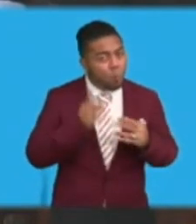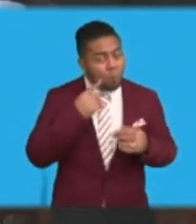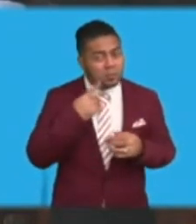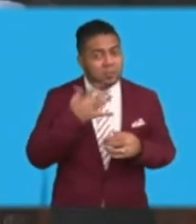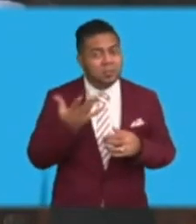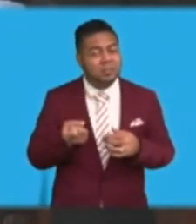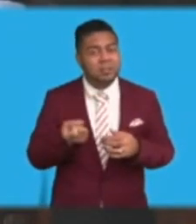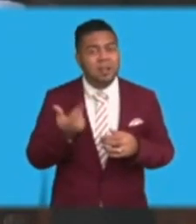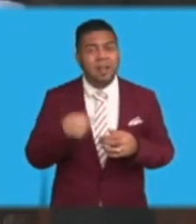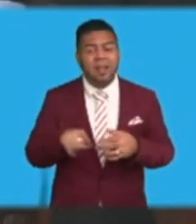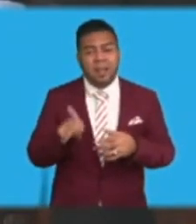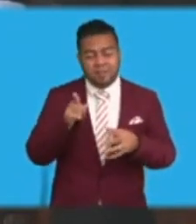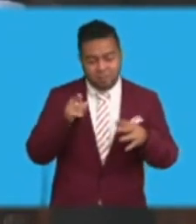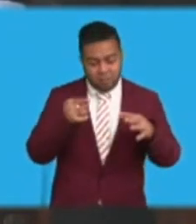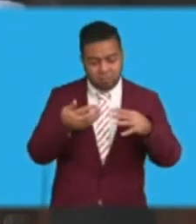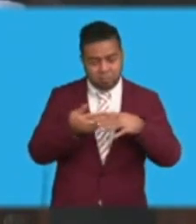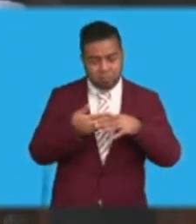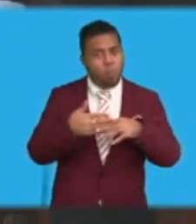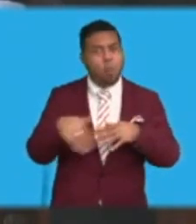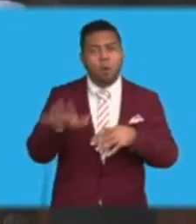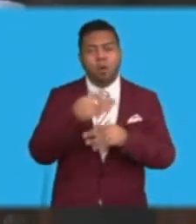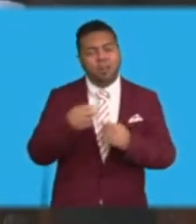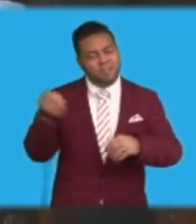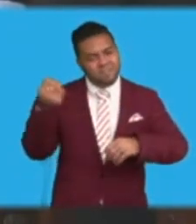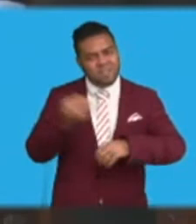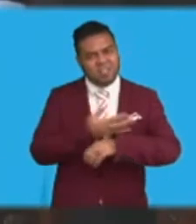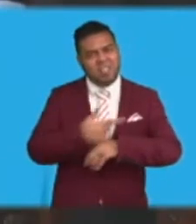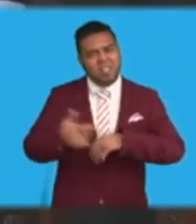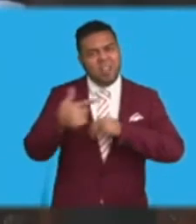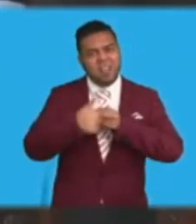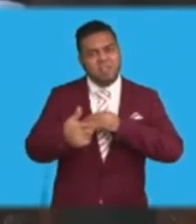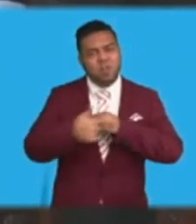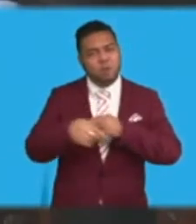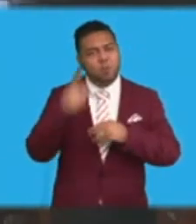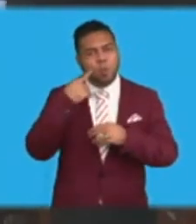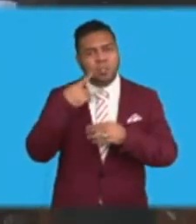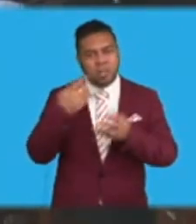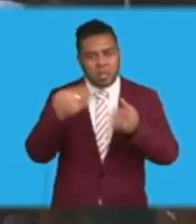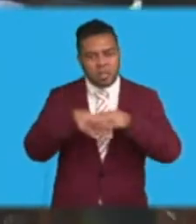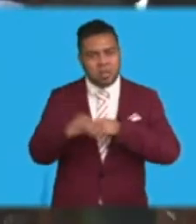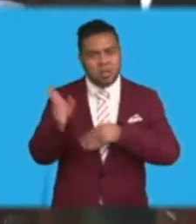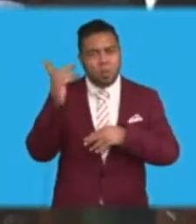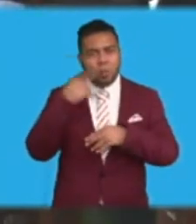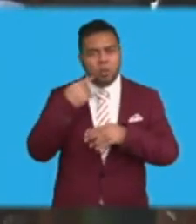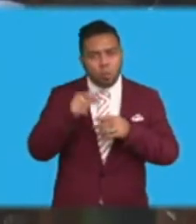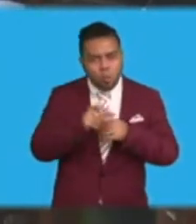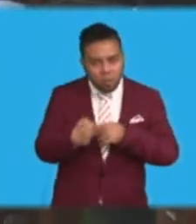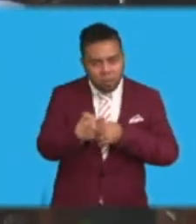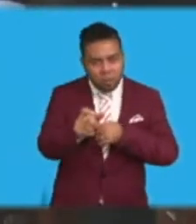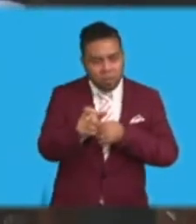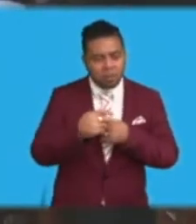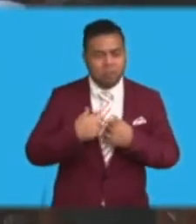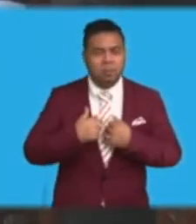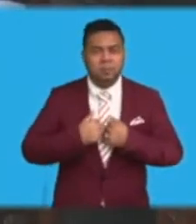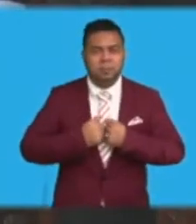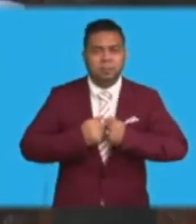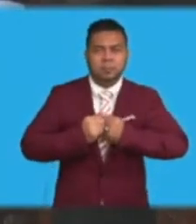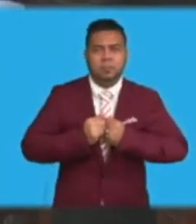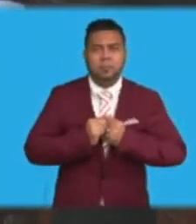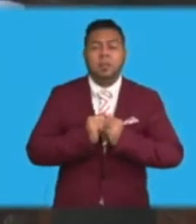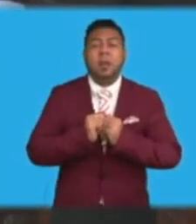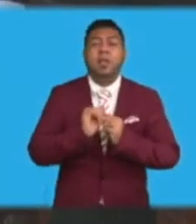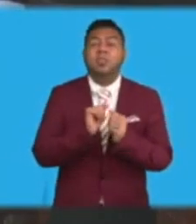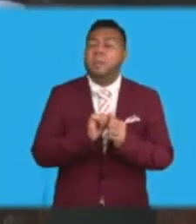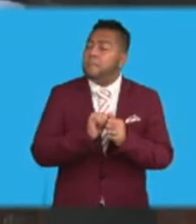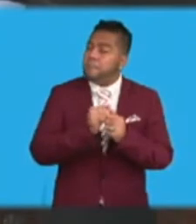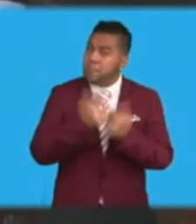structures in adjacent to the waterway all affects the level of water in the waterway. Madam Speaker, the bigger and straighter and